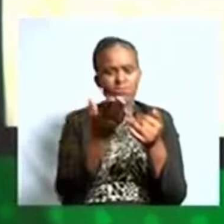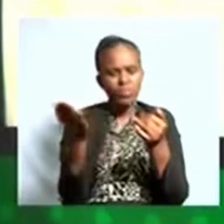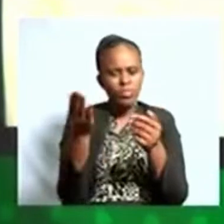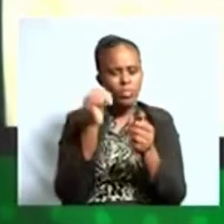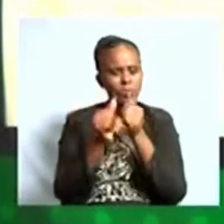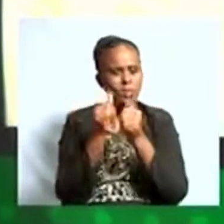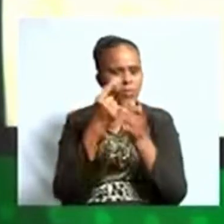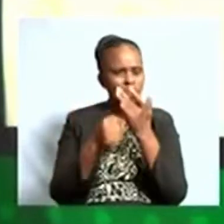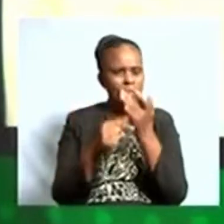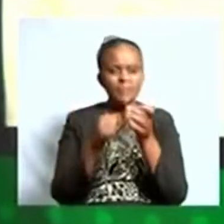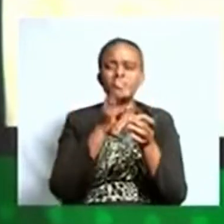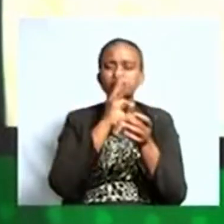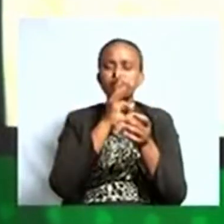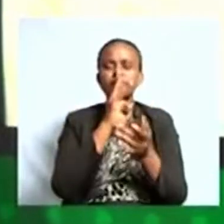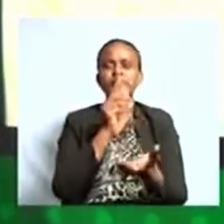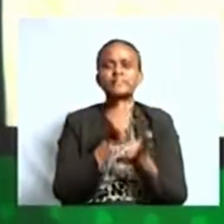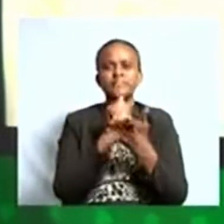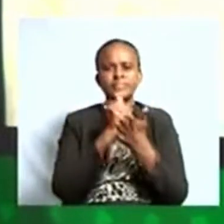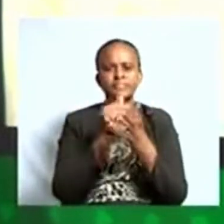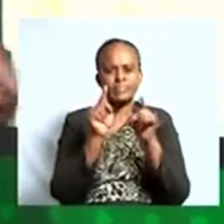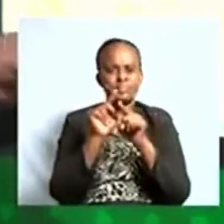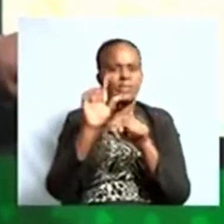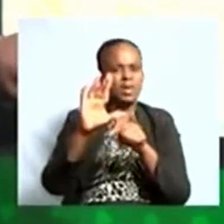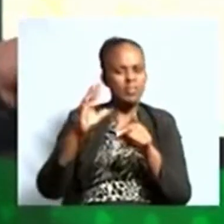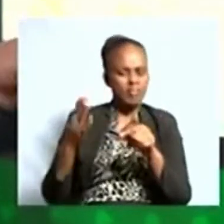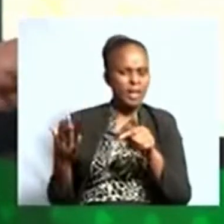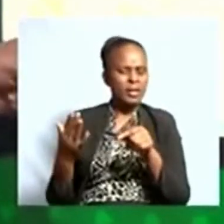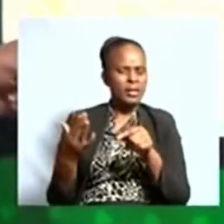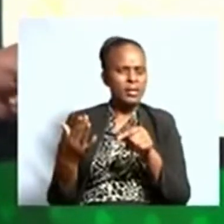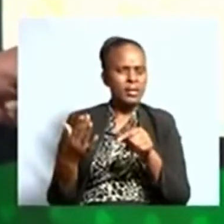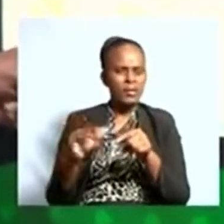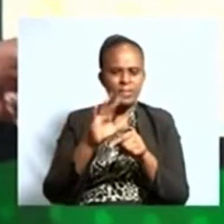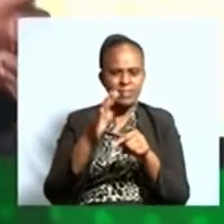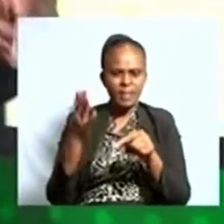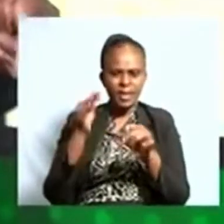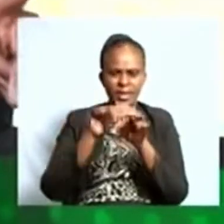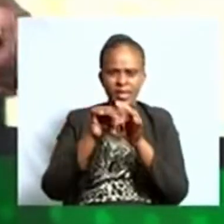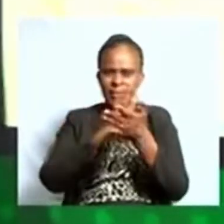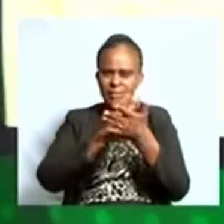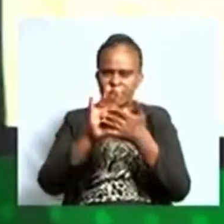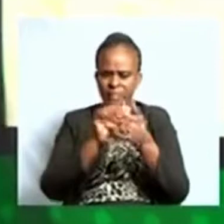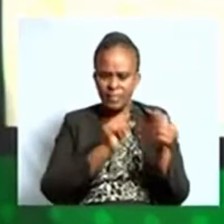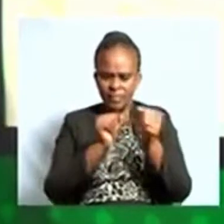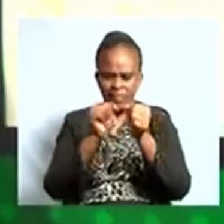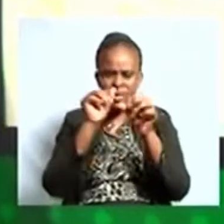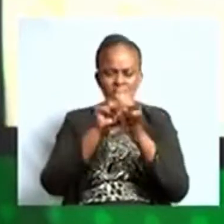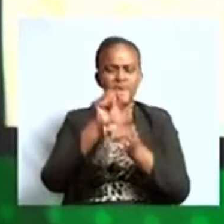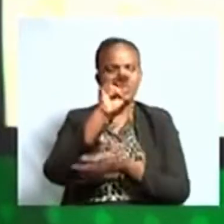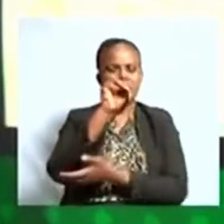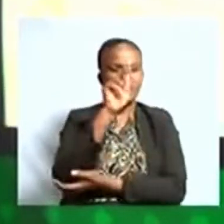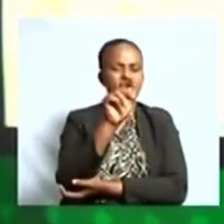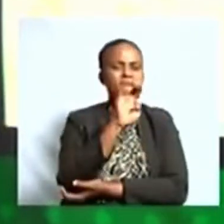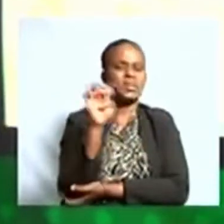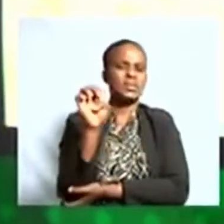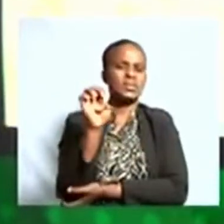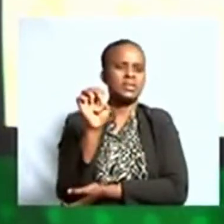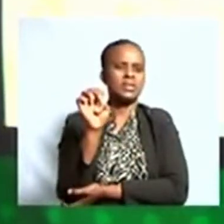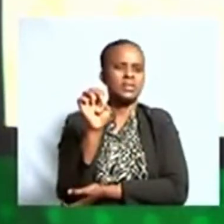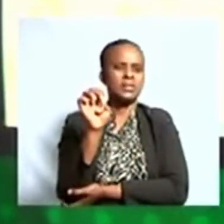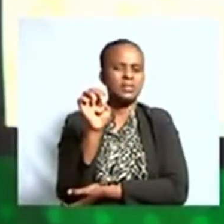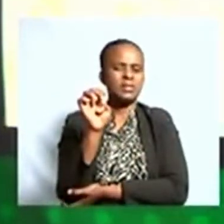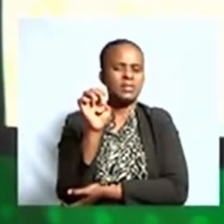which drains the water to go back into the sanitation system in Mtendere East.